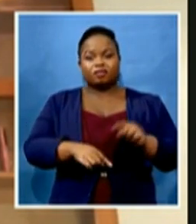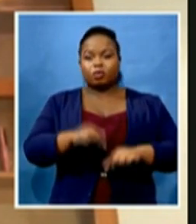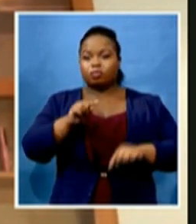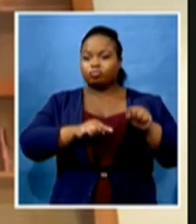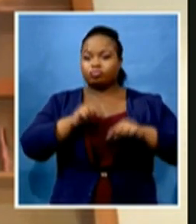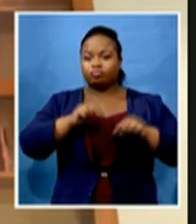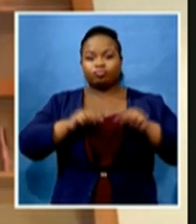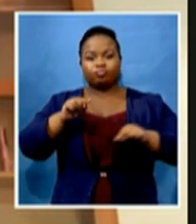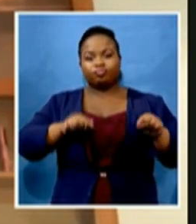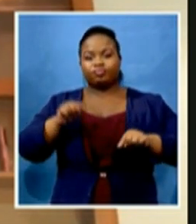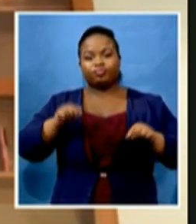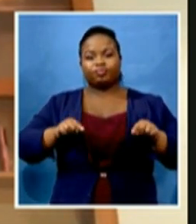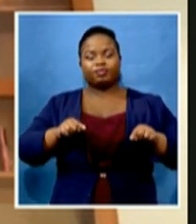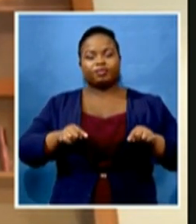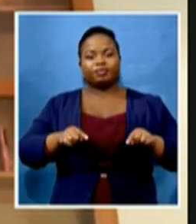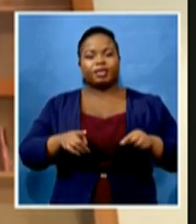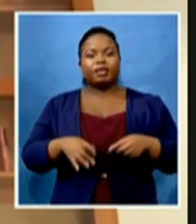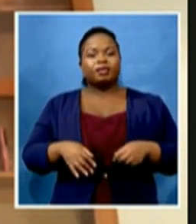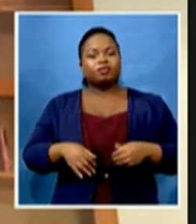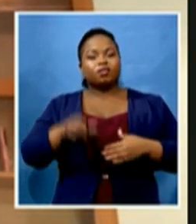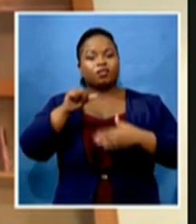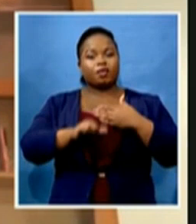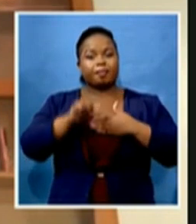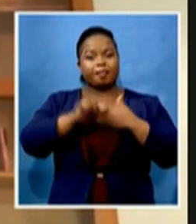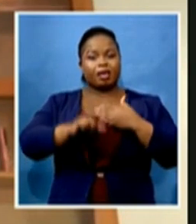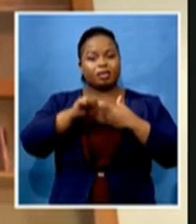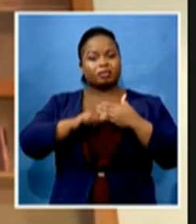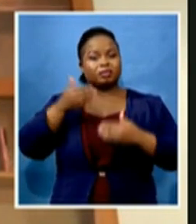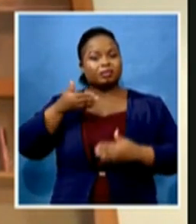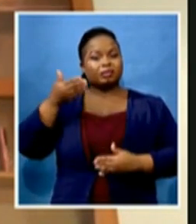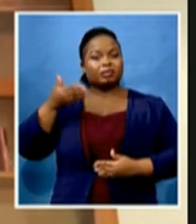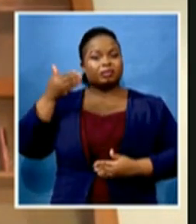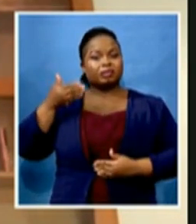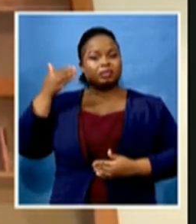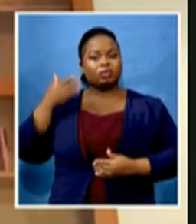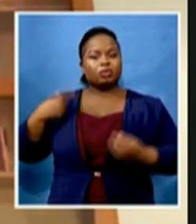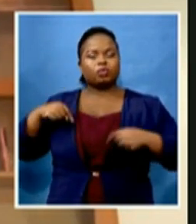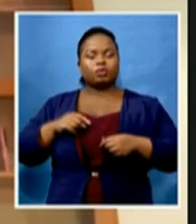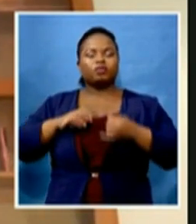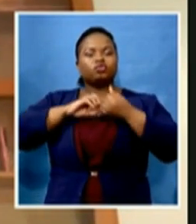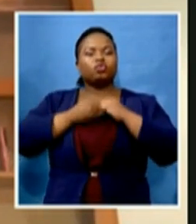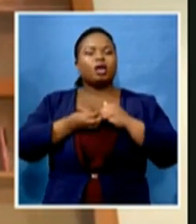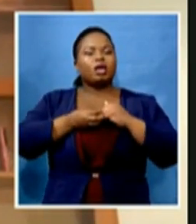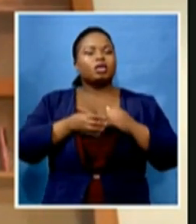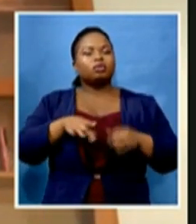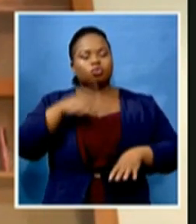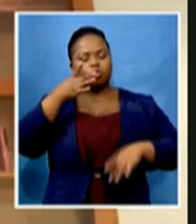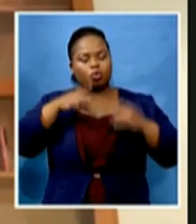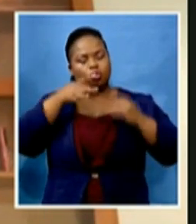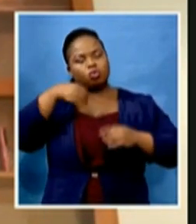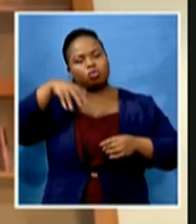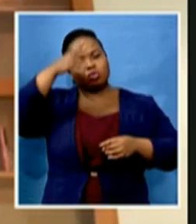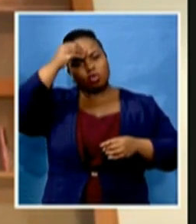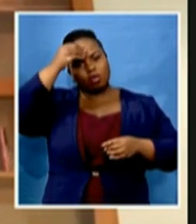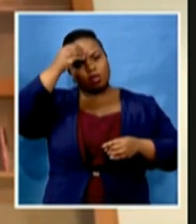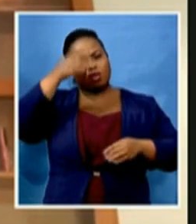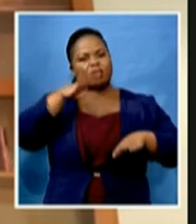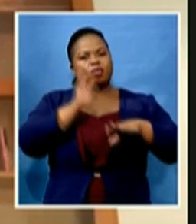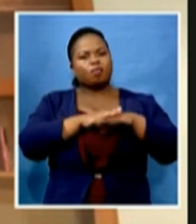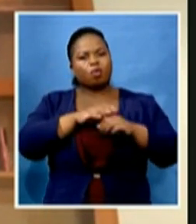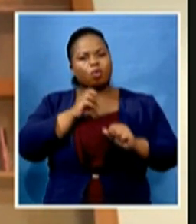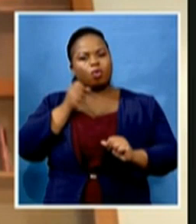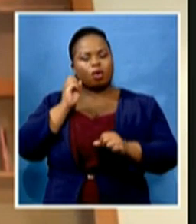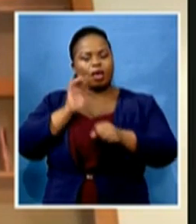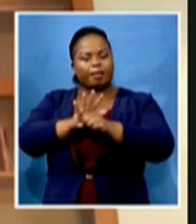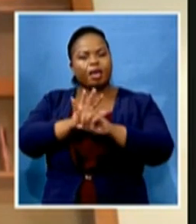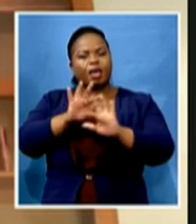all have been trying to learn what it means, what are the implications for South Africa. We also understand that the whole world